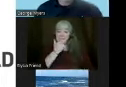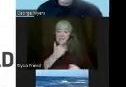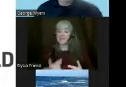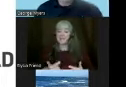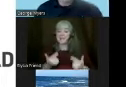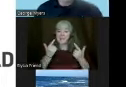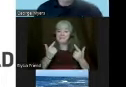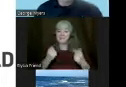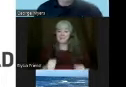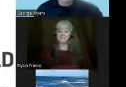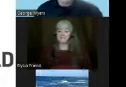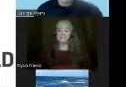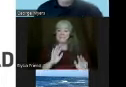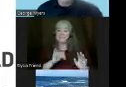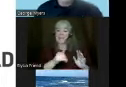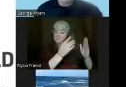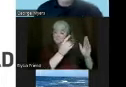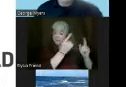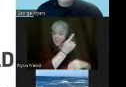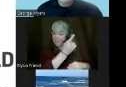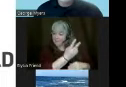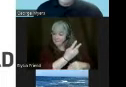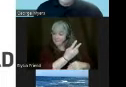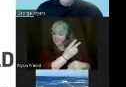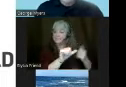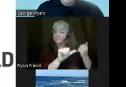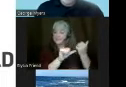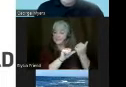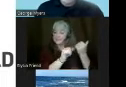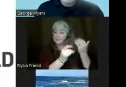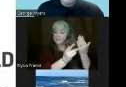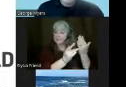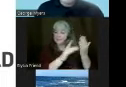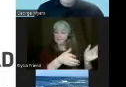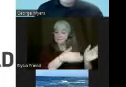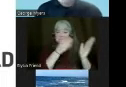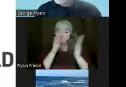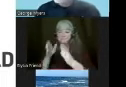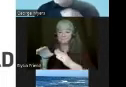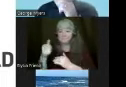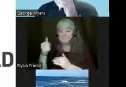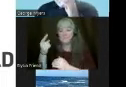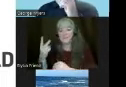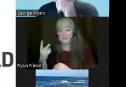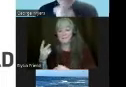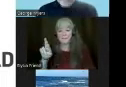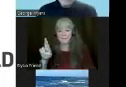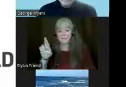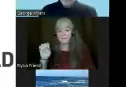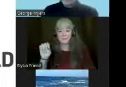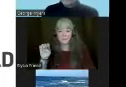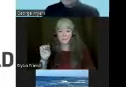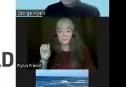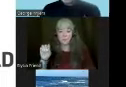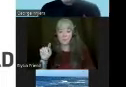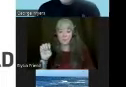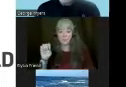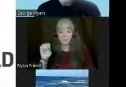Okay, so that's half of it, assistive technology. And the other half is remote support. So remote